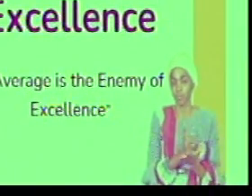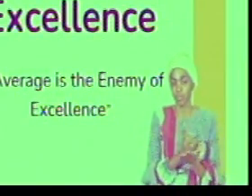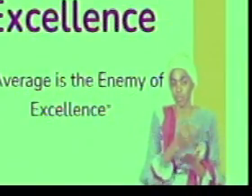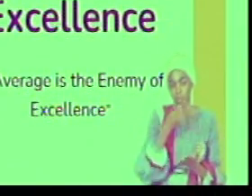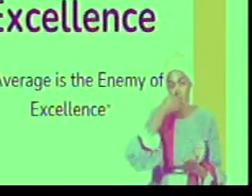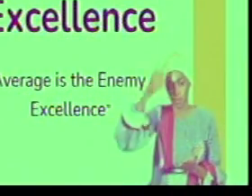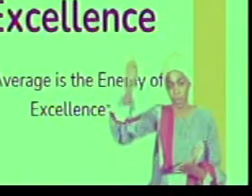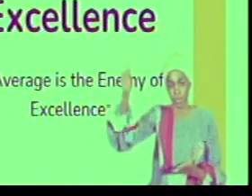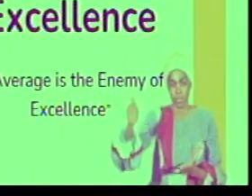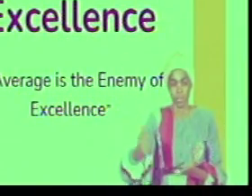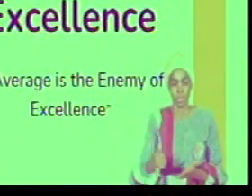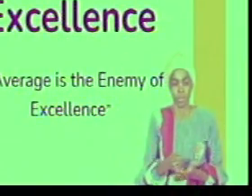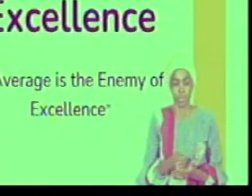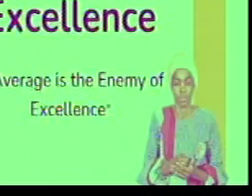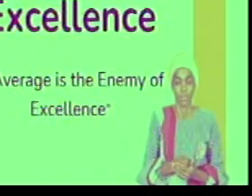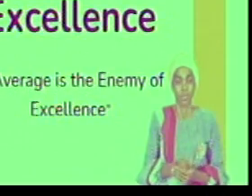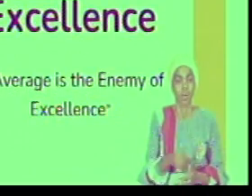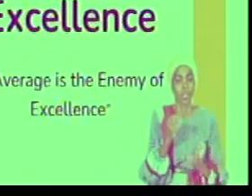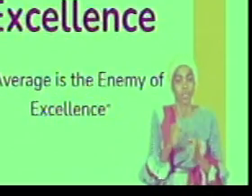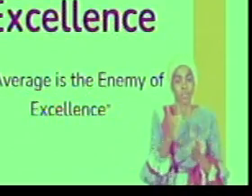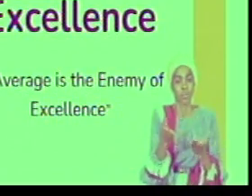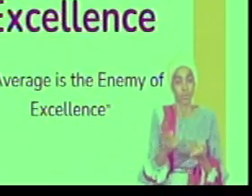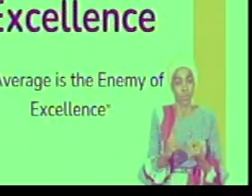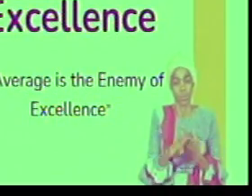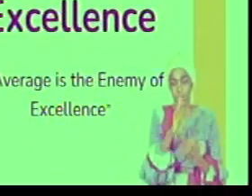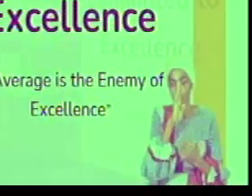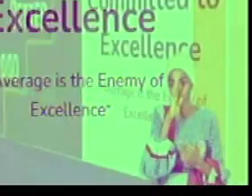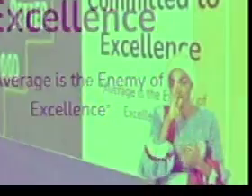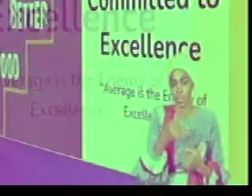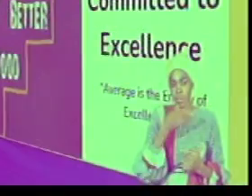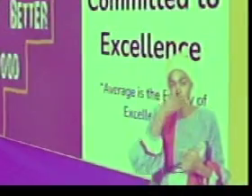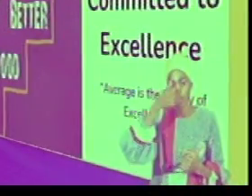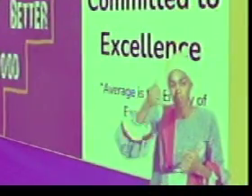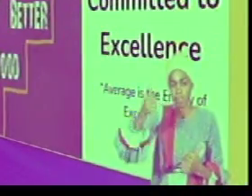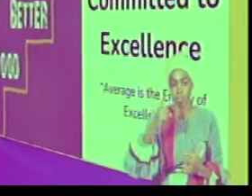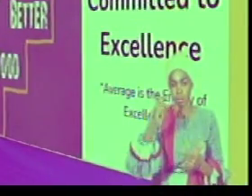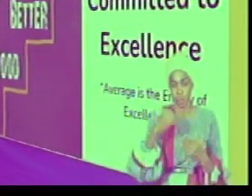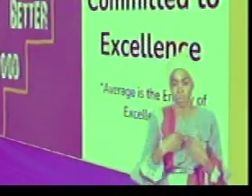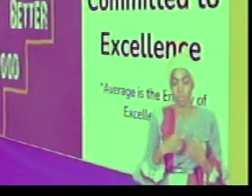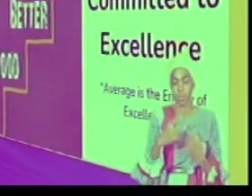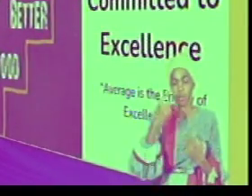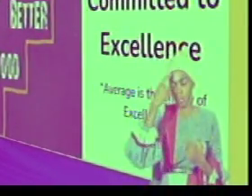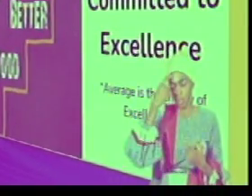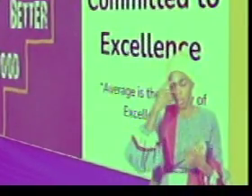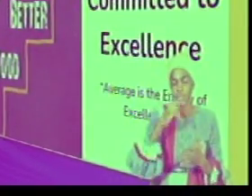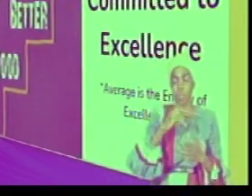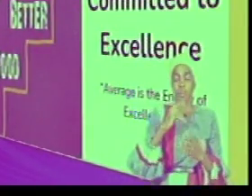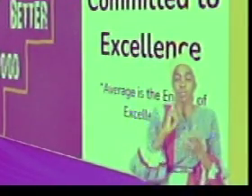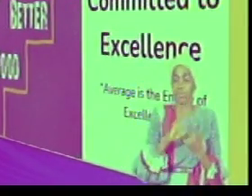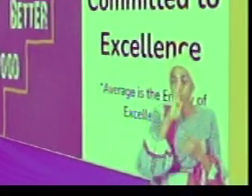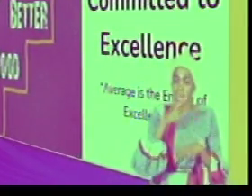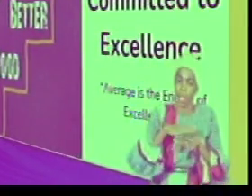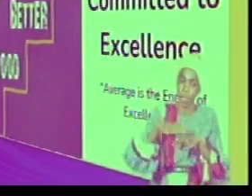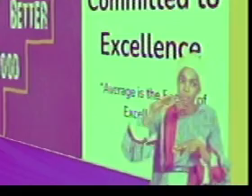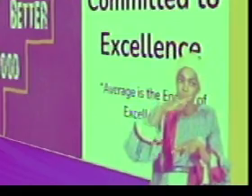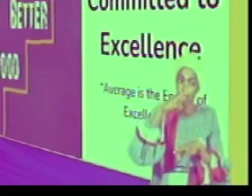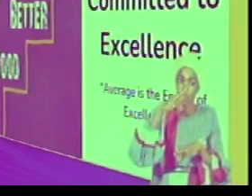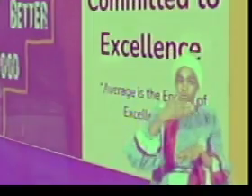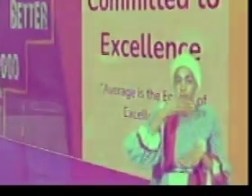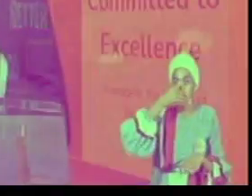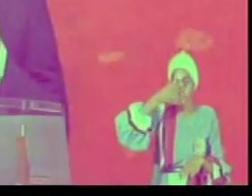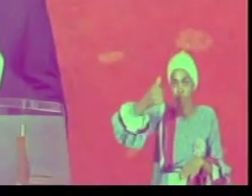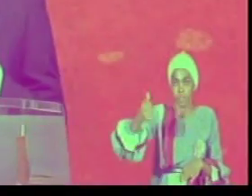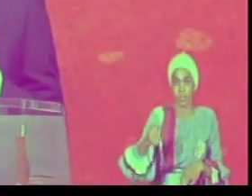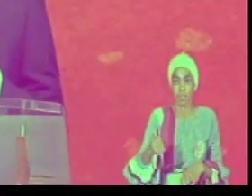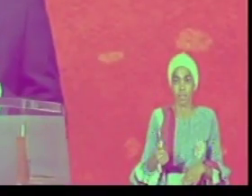always think about going above the average, because average is the enemy of excellence. Be committed